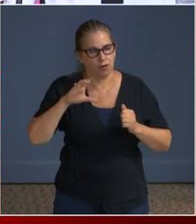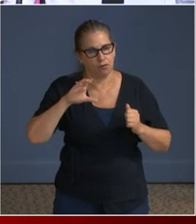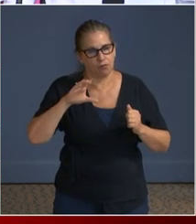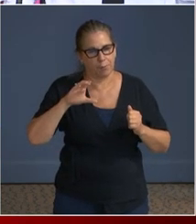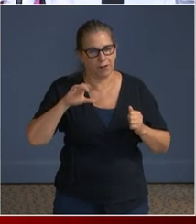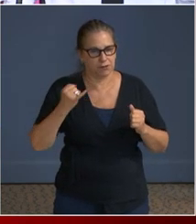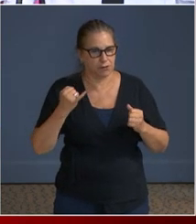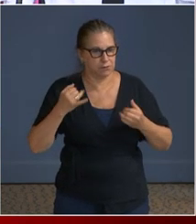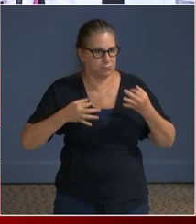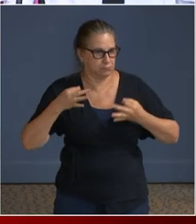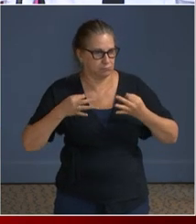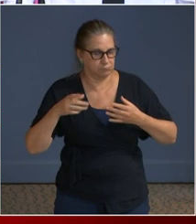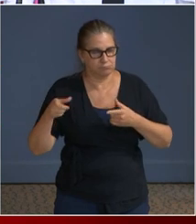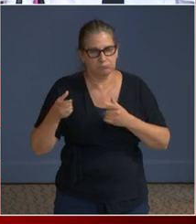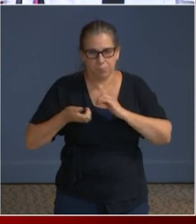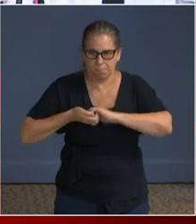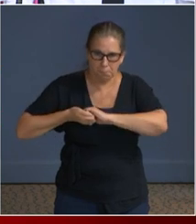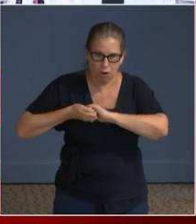finding some